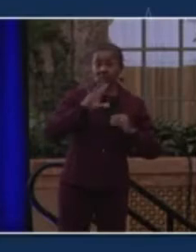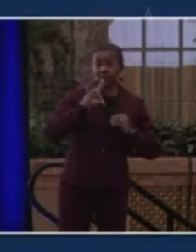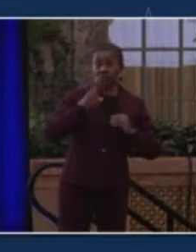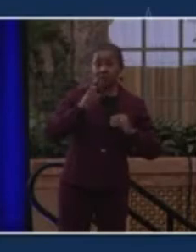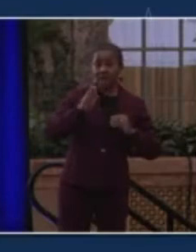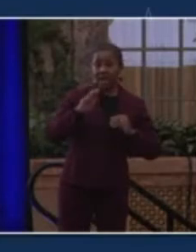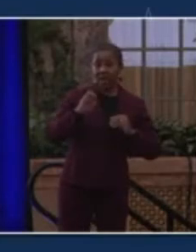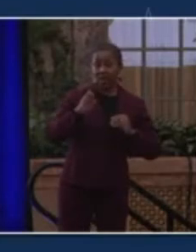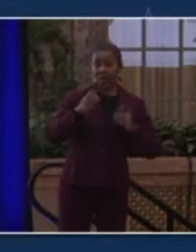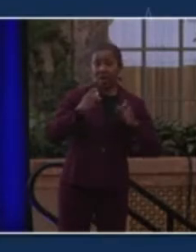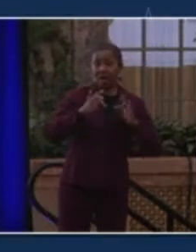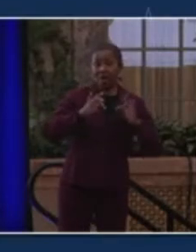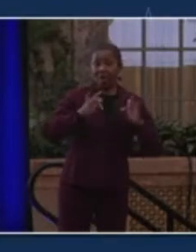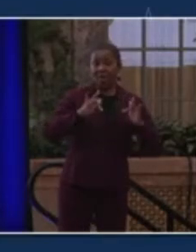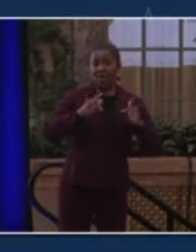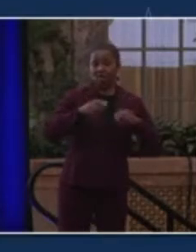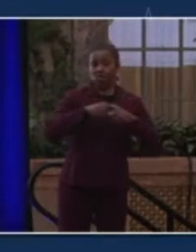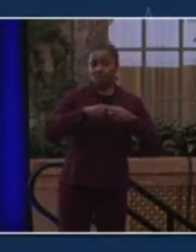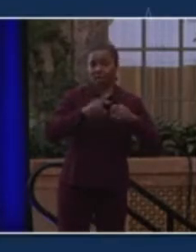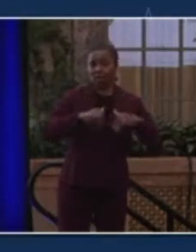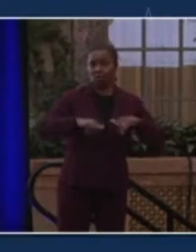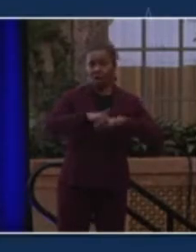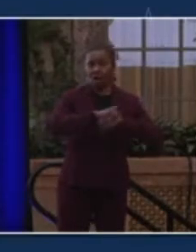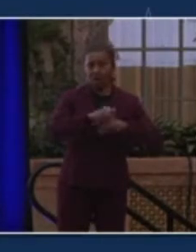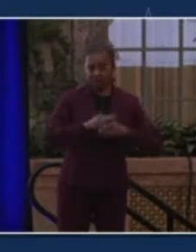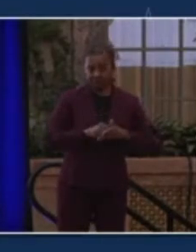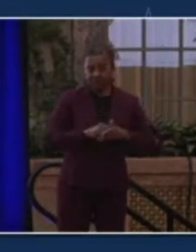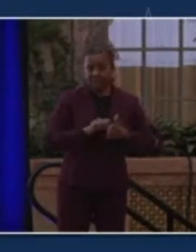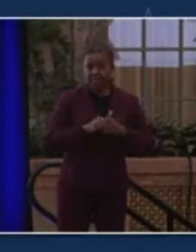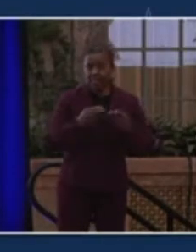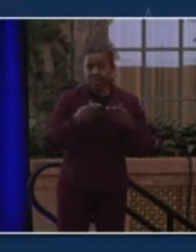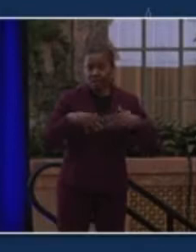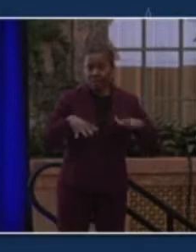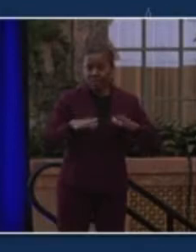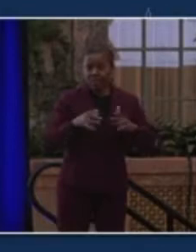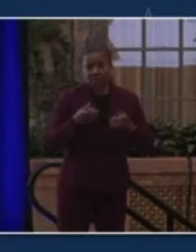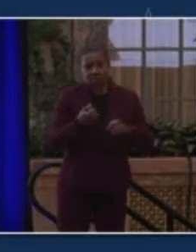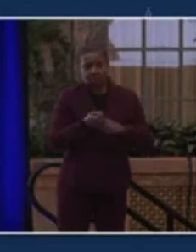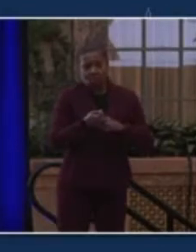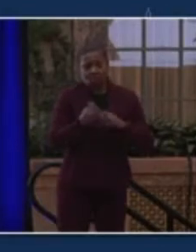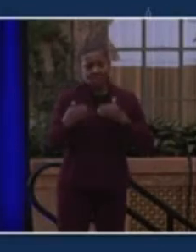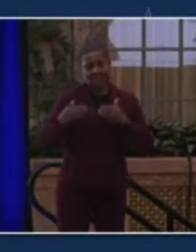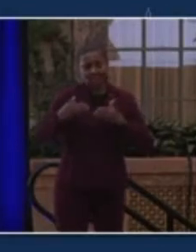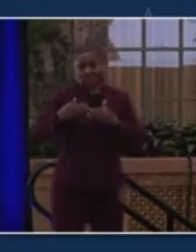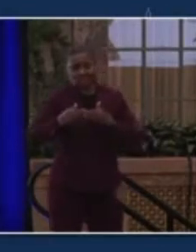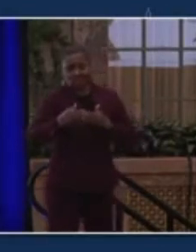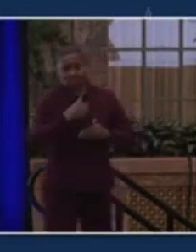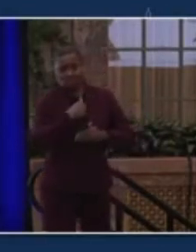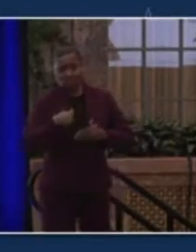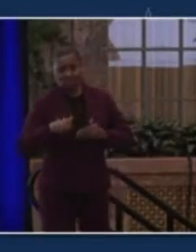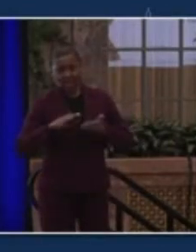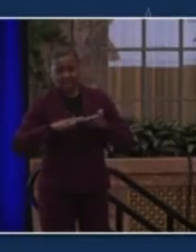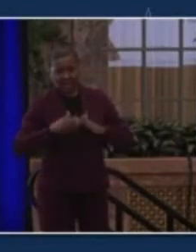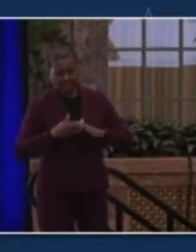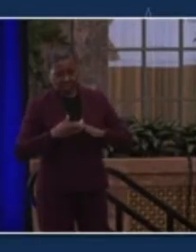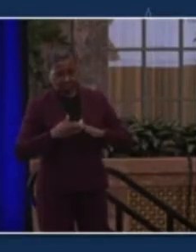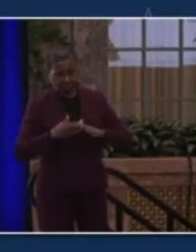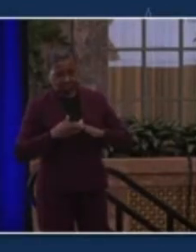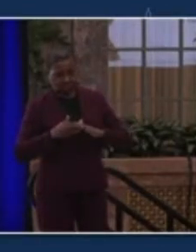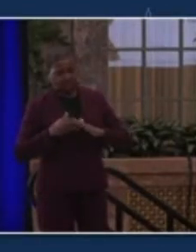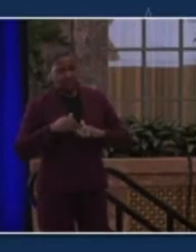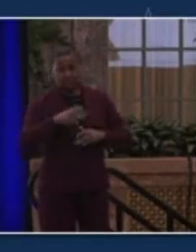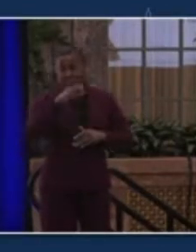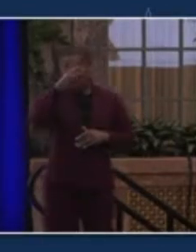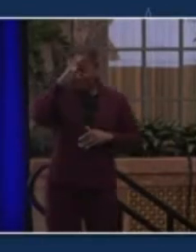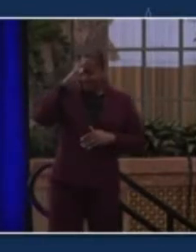abandoned rail yard, and this property happened to be adjacent to Chinatown. My